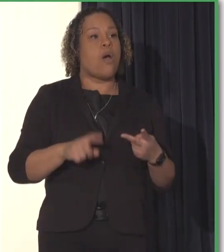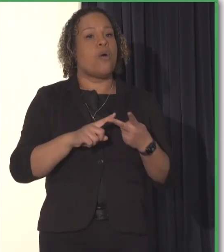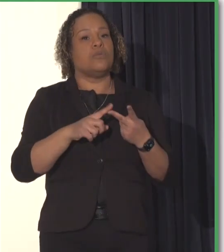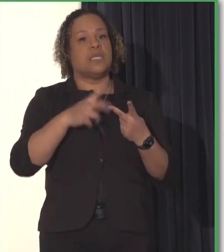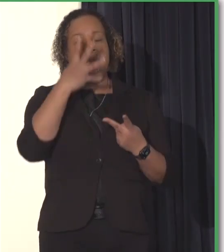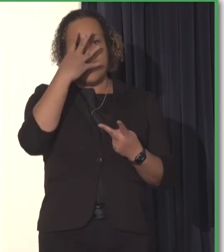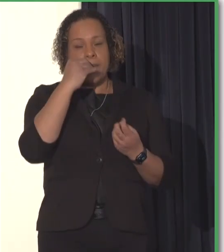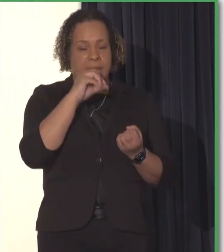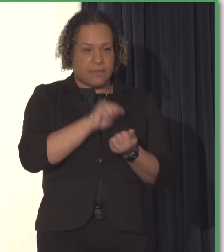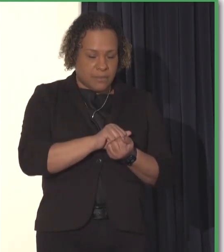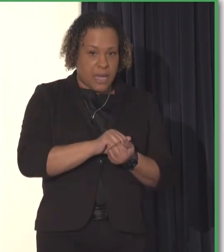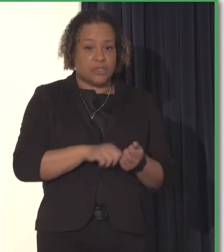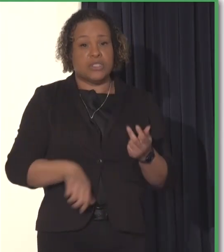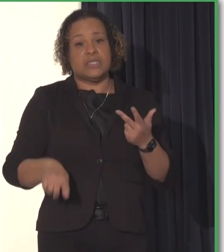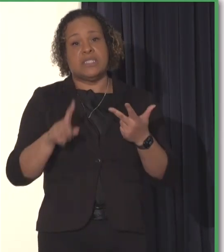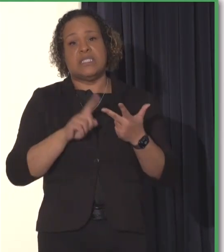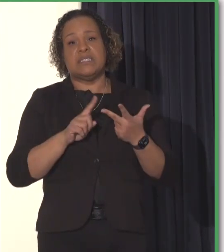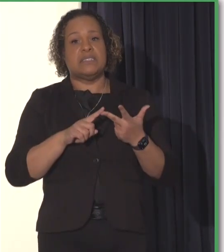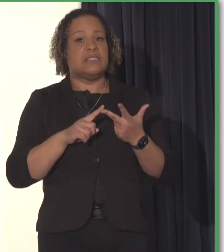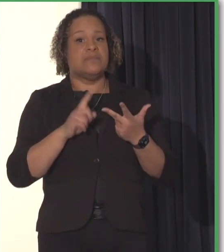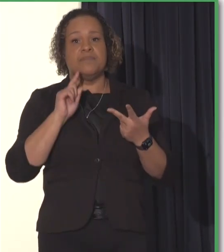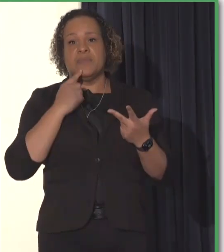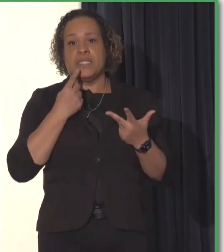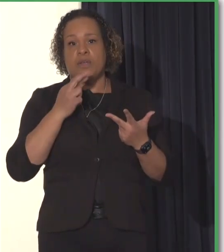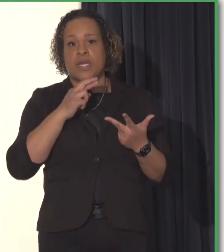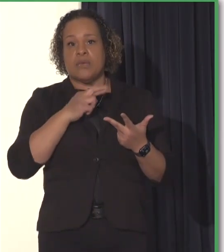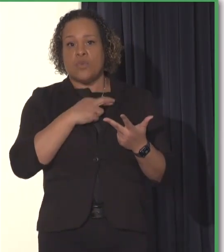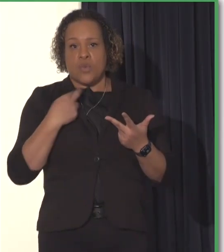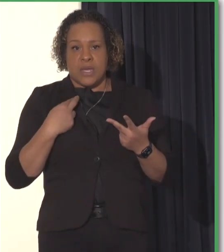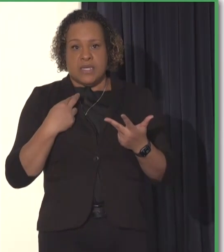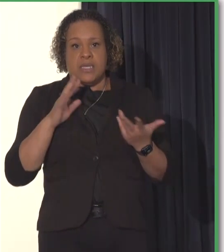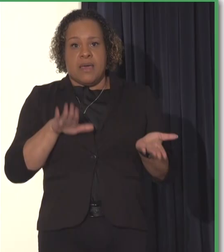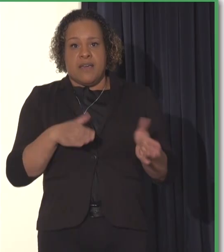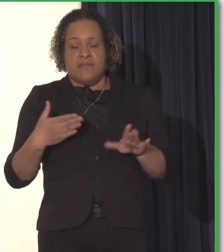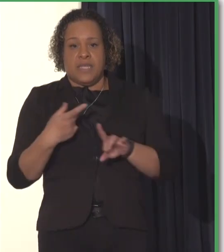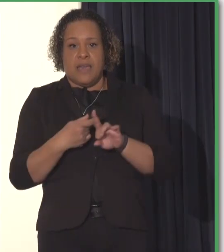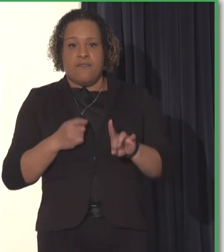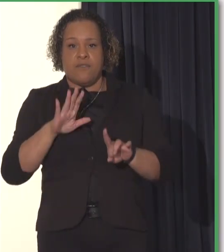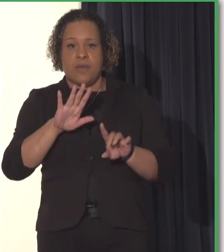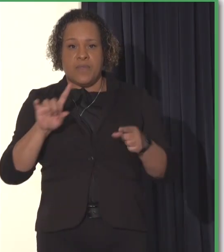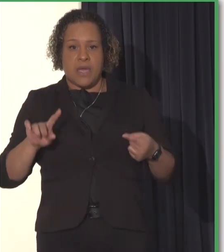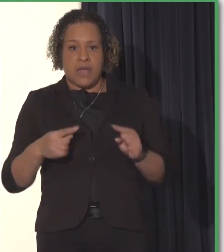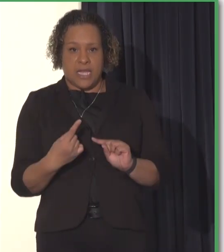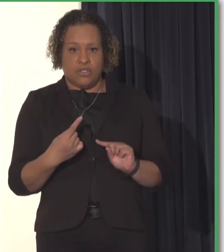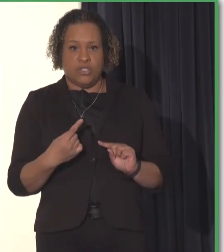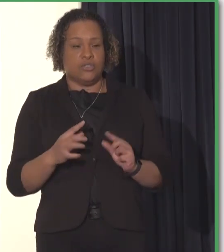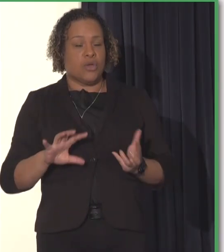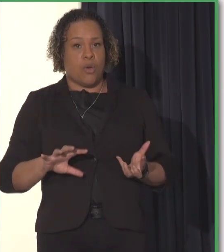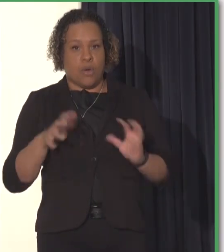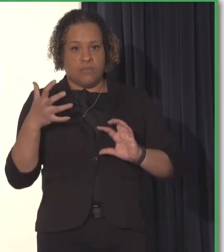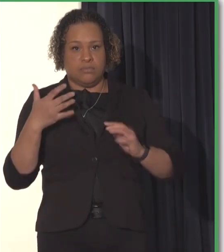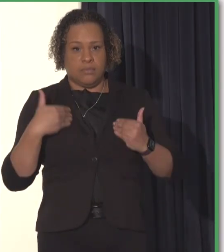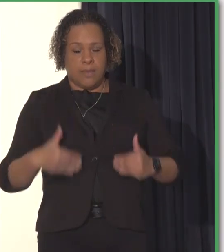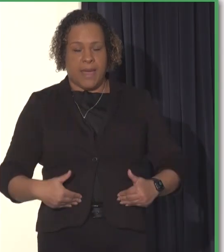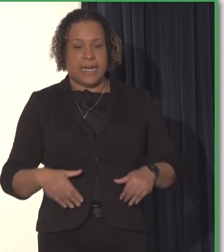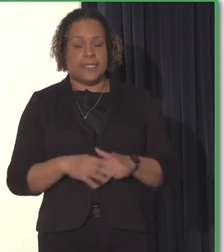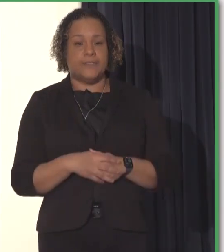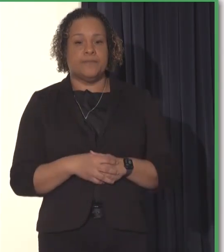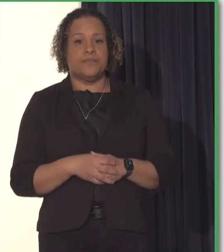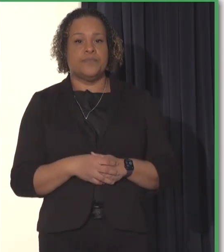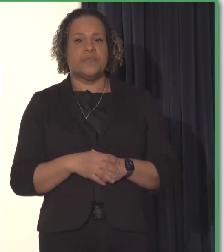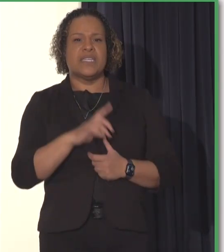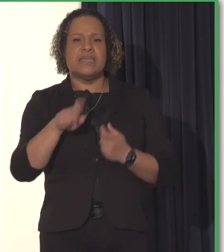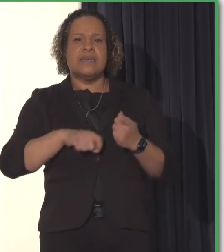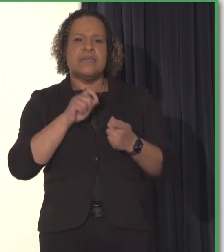consciousness, any substantial risks of death from the injuries or disfigurement. There's some